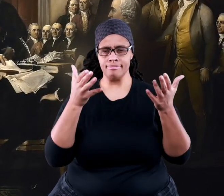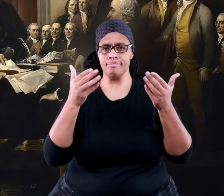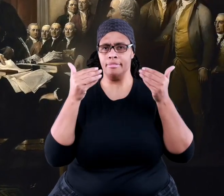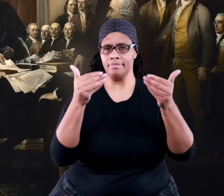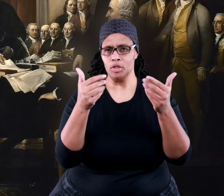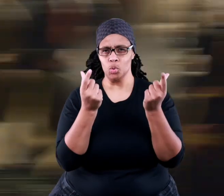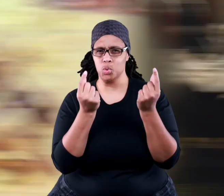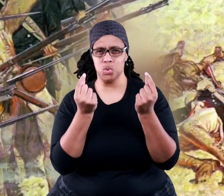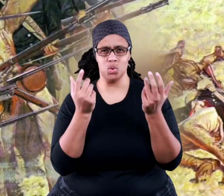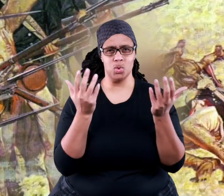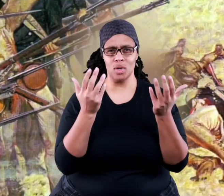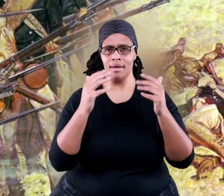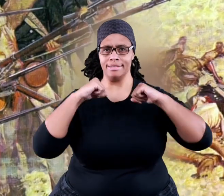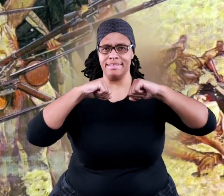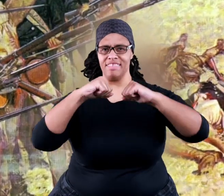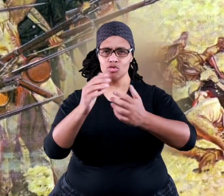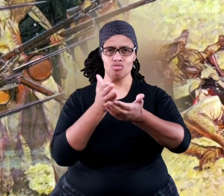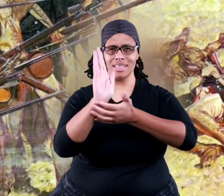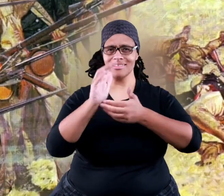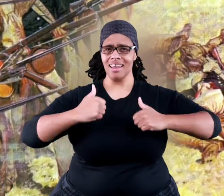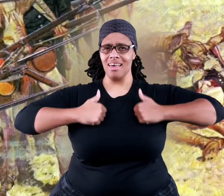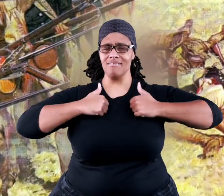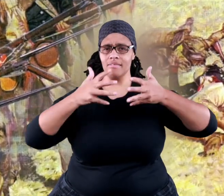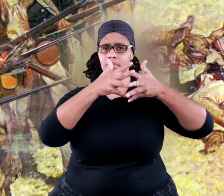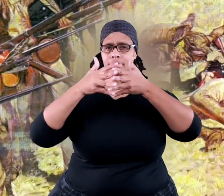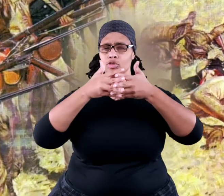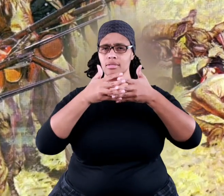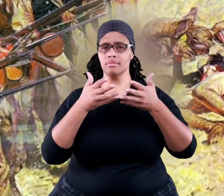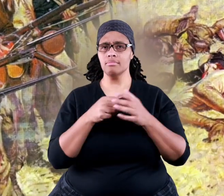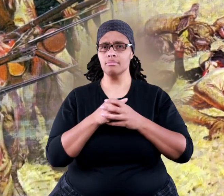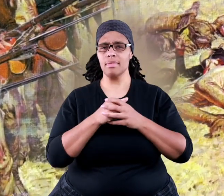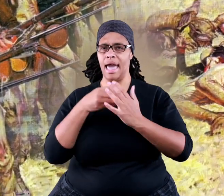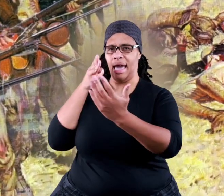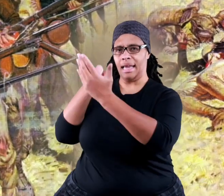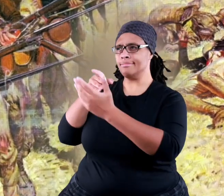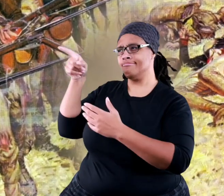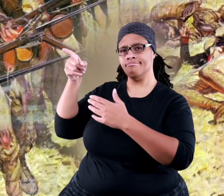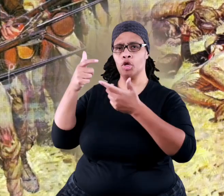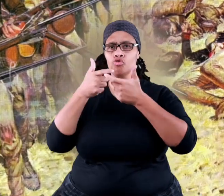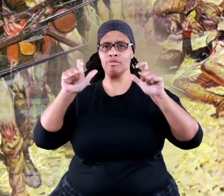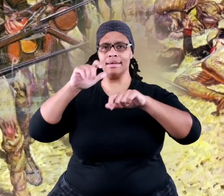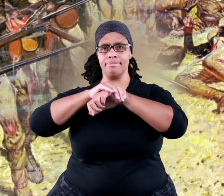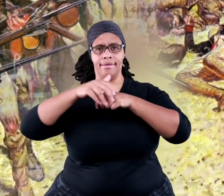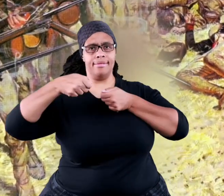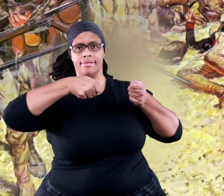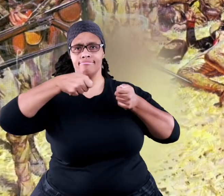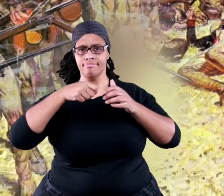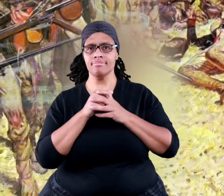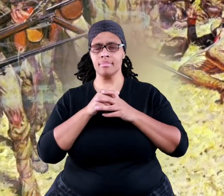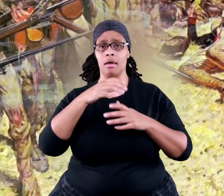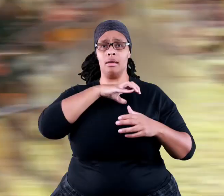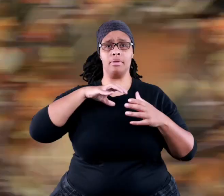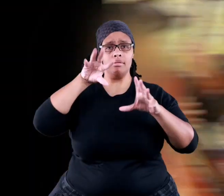to decide what would and could be done to defend the rights and lives of the Americans against the tyranny of Great Britain.